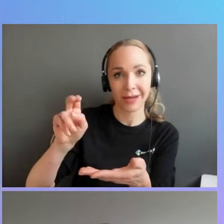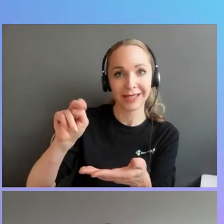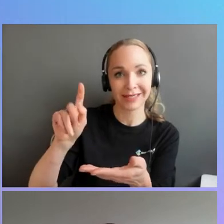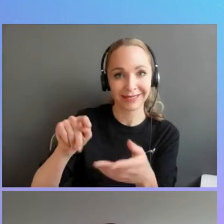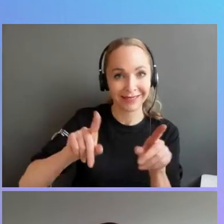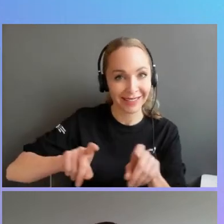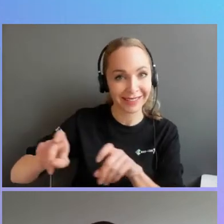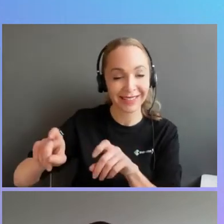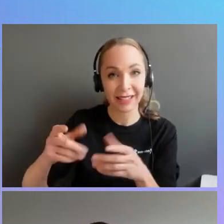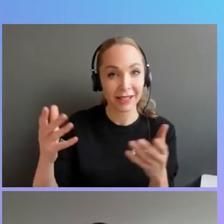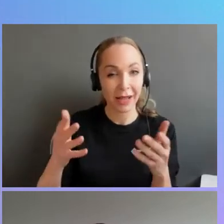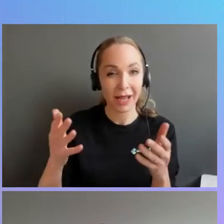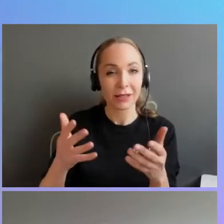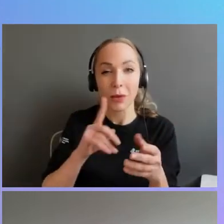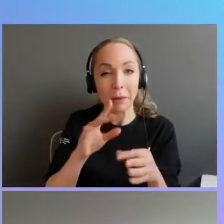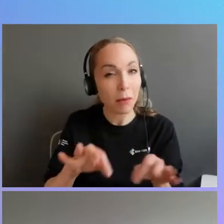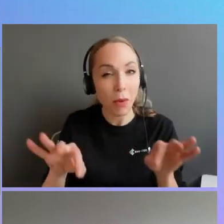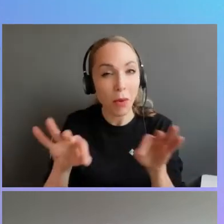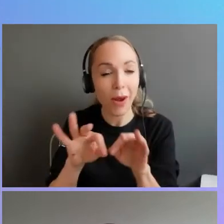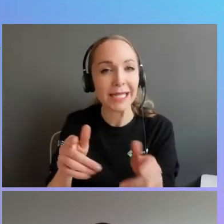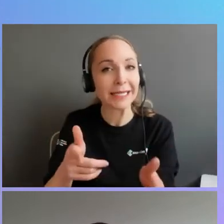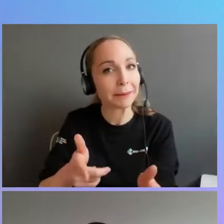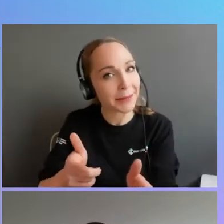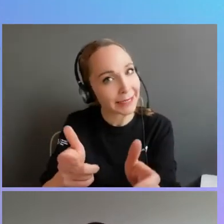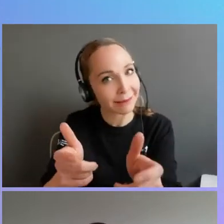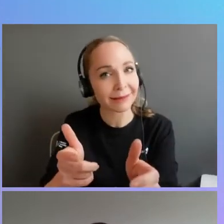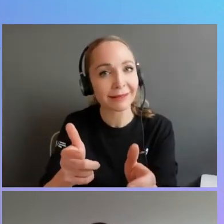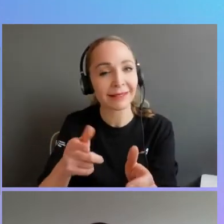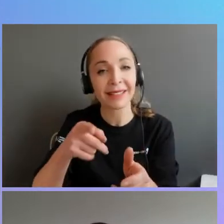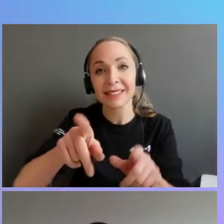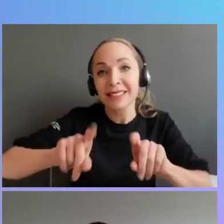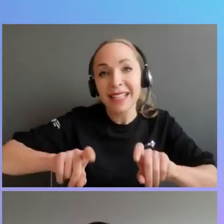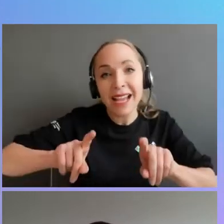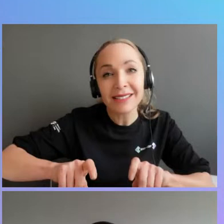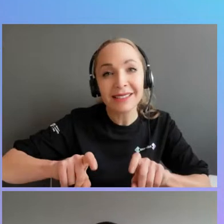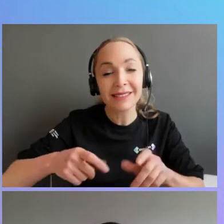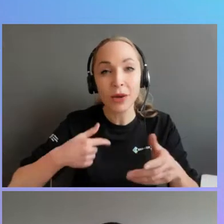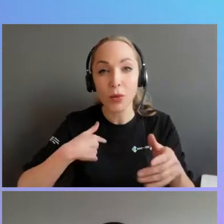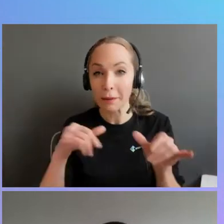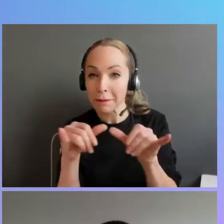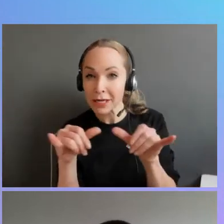of these tests are measured in milliseconds and is